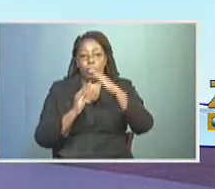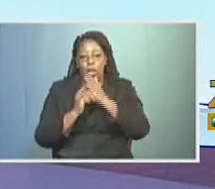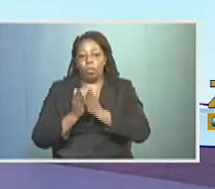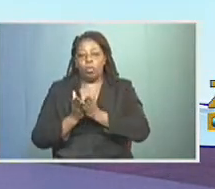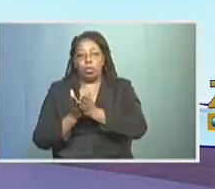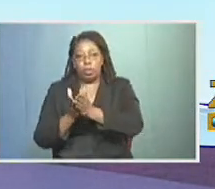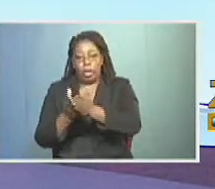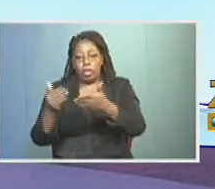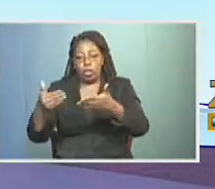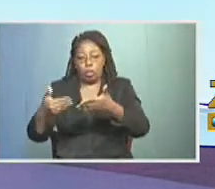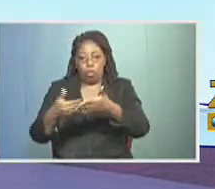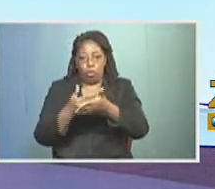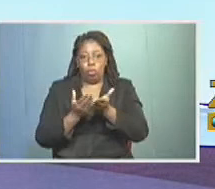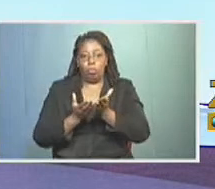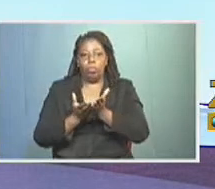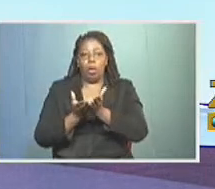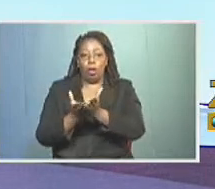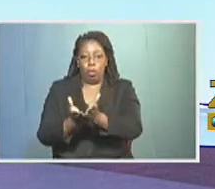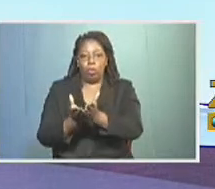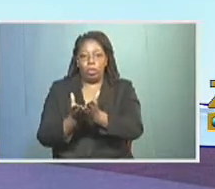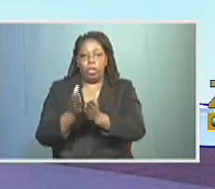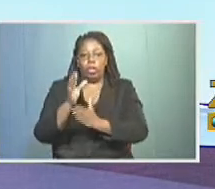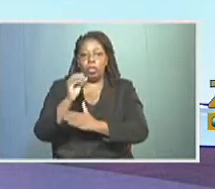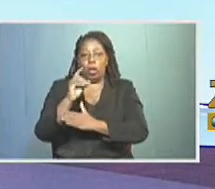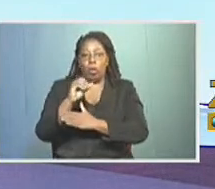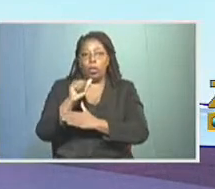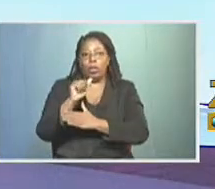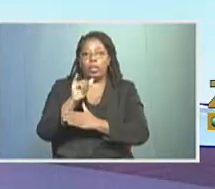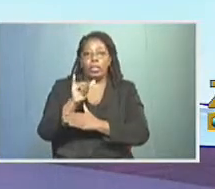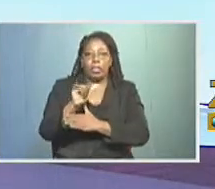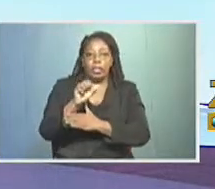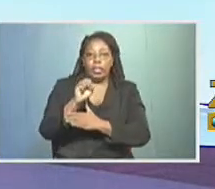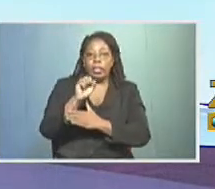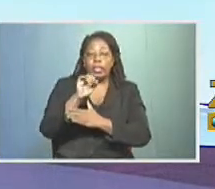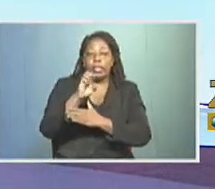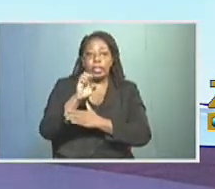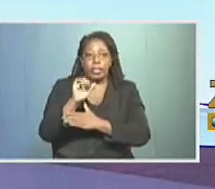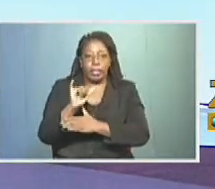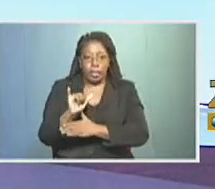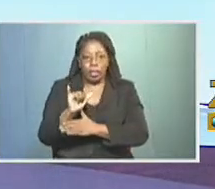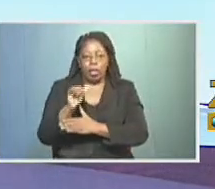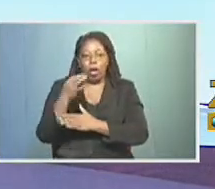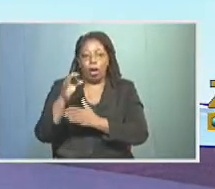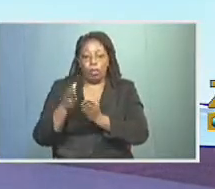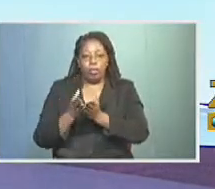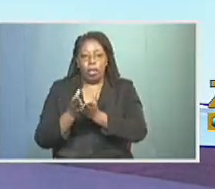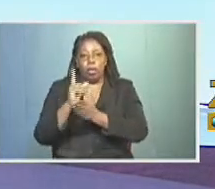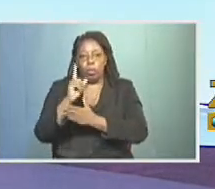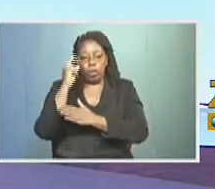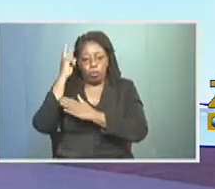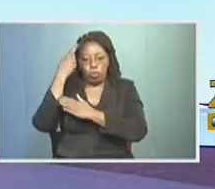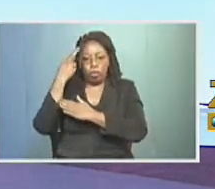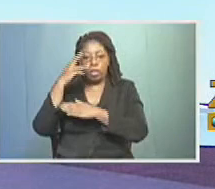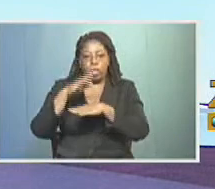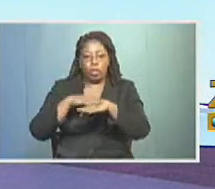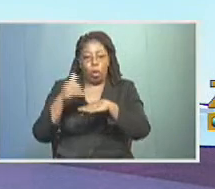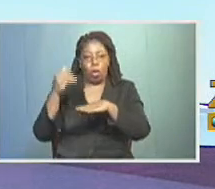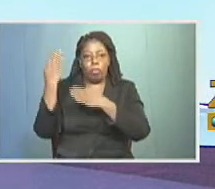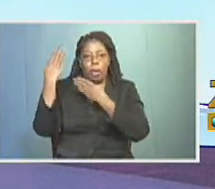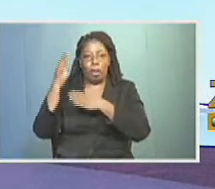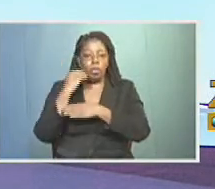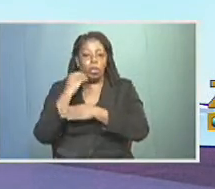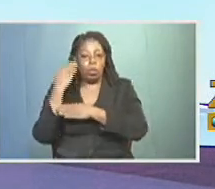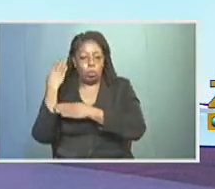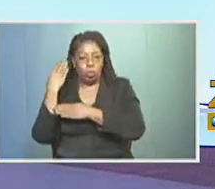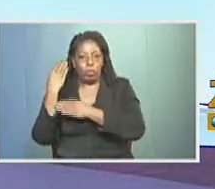newest vessel, the Odyssey of the Seas, and this Quantum-class ship has more than one reason to call the Bahamas home.